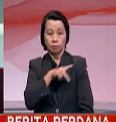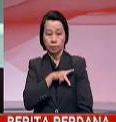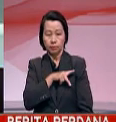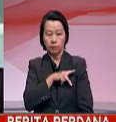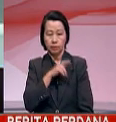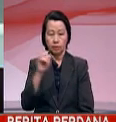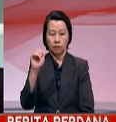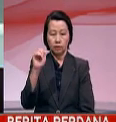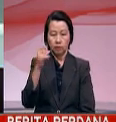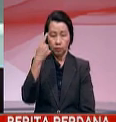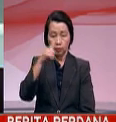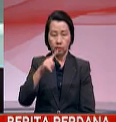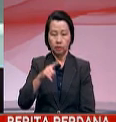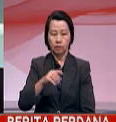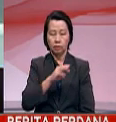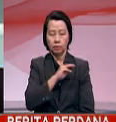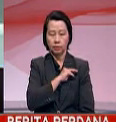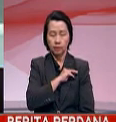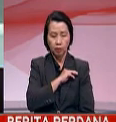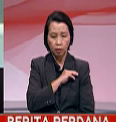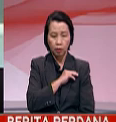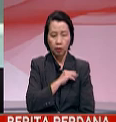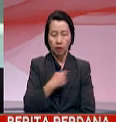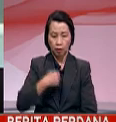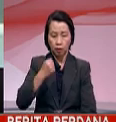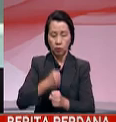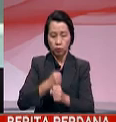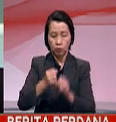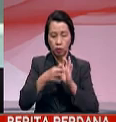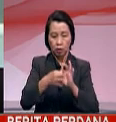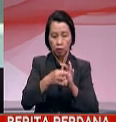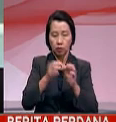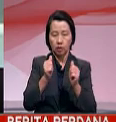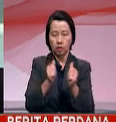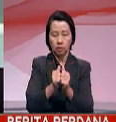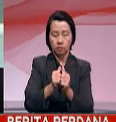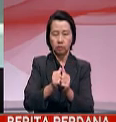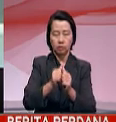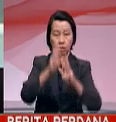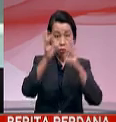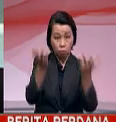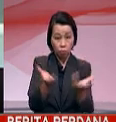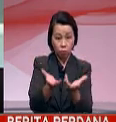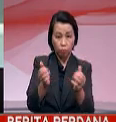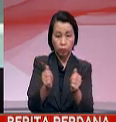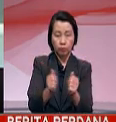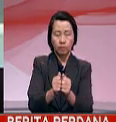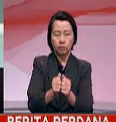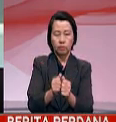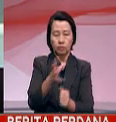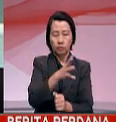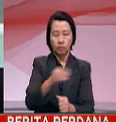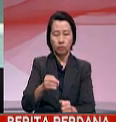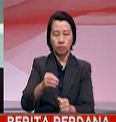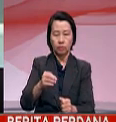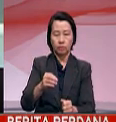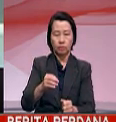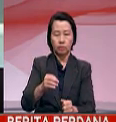my tenure as Foreign Minister, I've worked closely with our friends around the world under the ambit of the